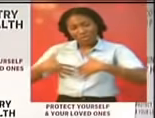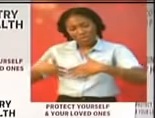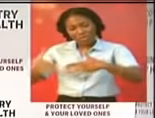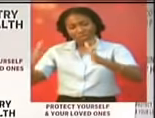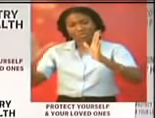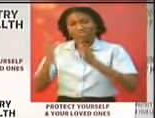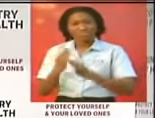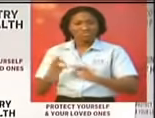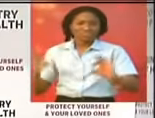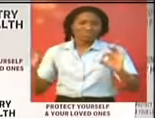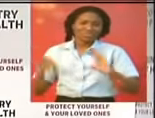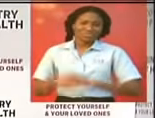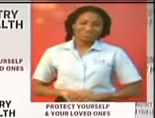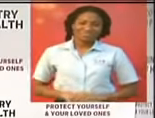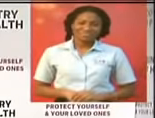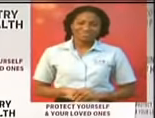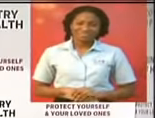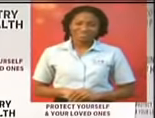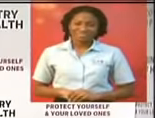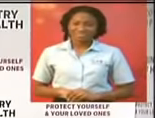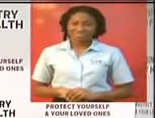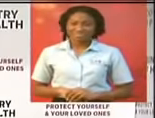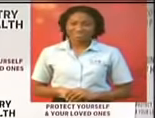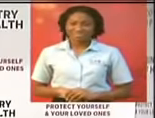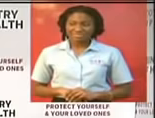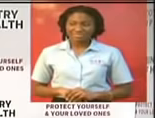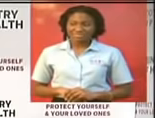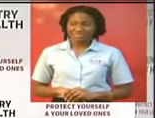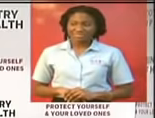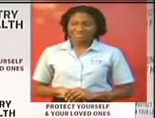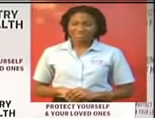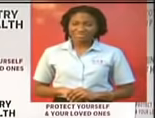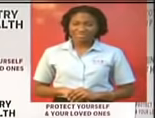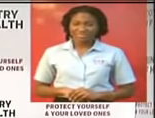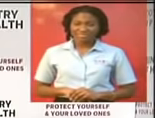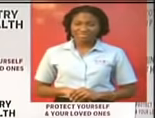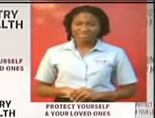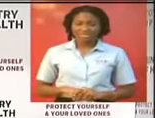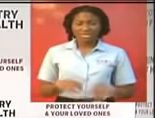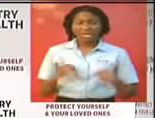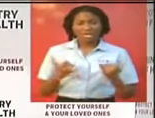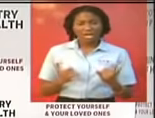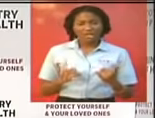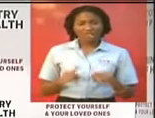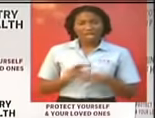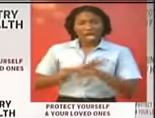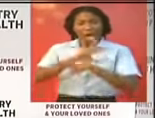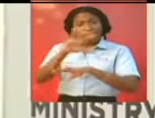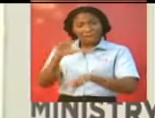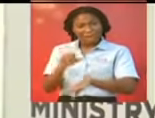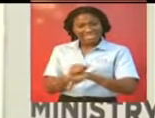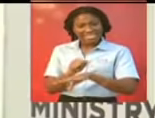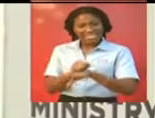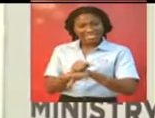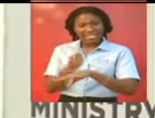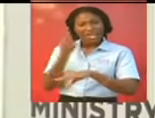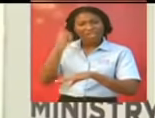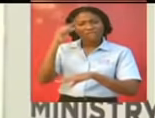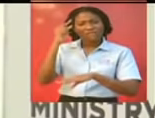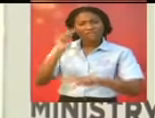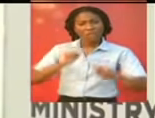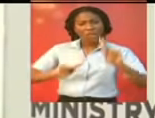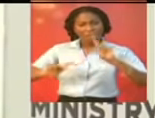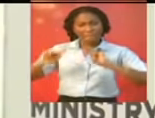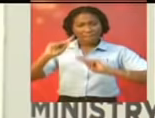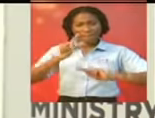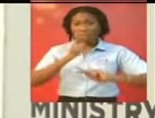more detail with the first one. Well, for the most part, though, the appointments for those first